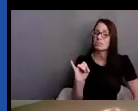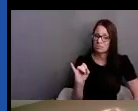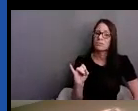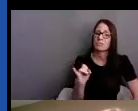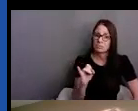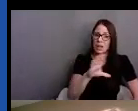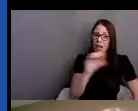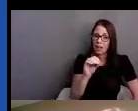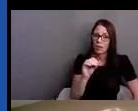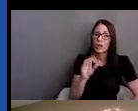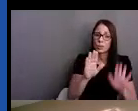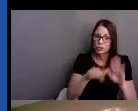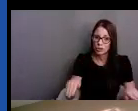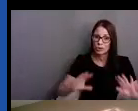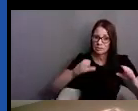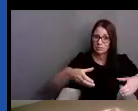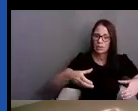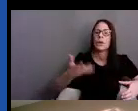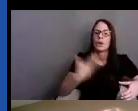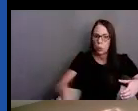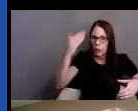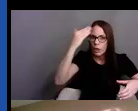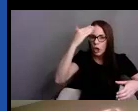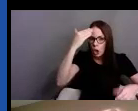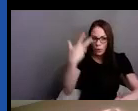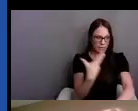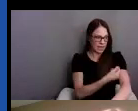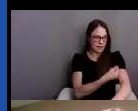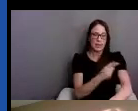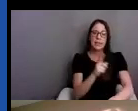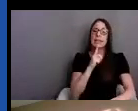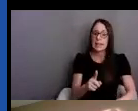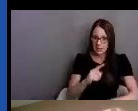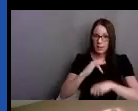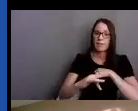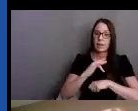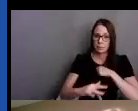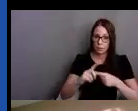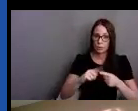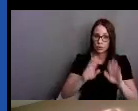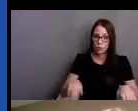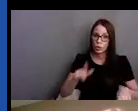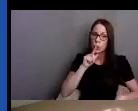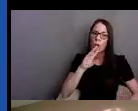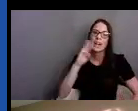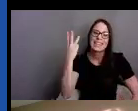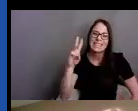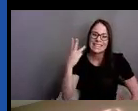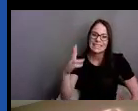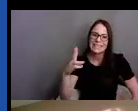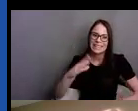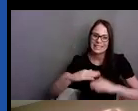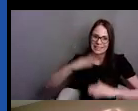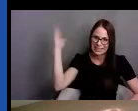children. We know that the vaccine is readily available to children who are 16 years of age and older. And so